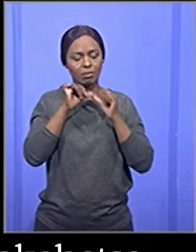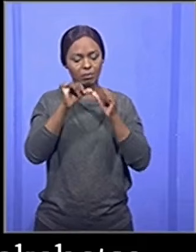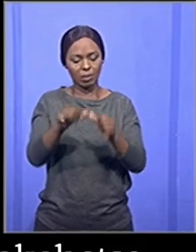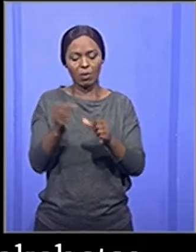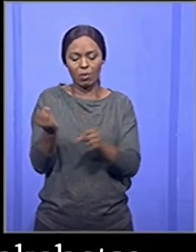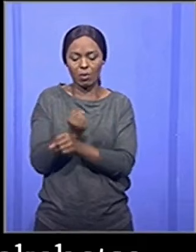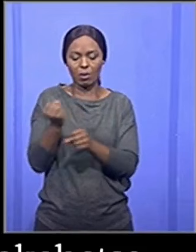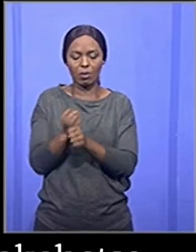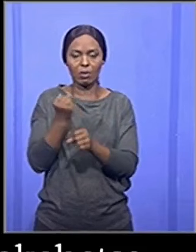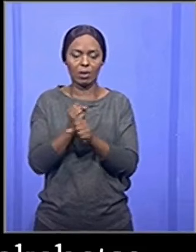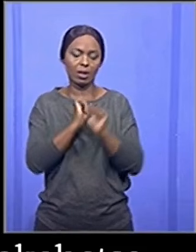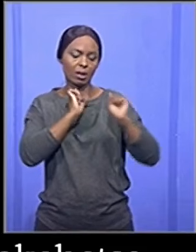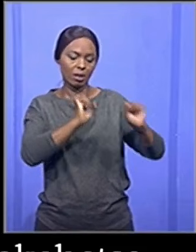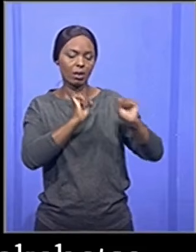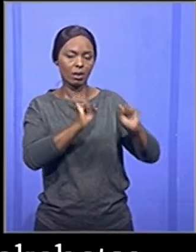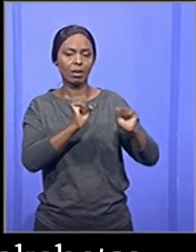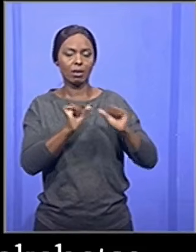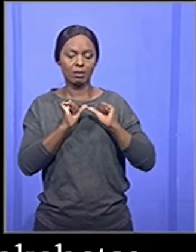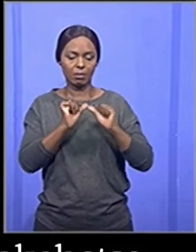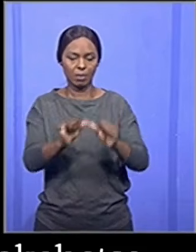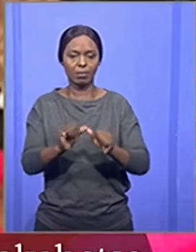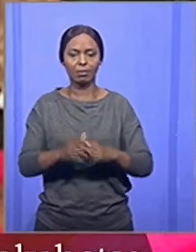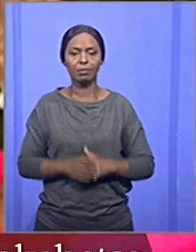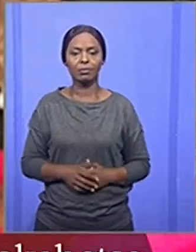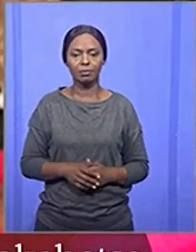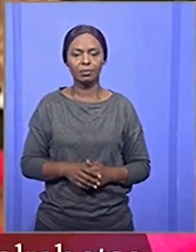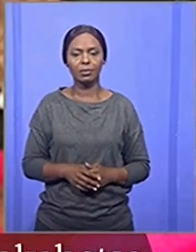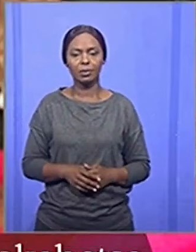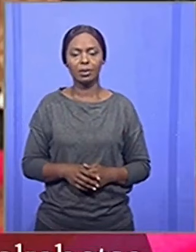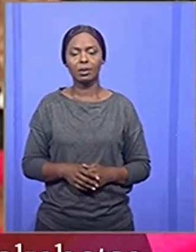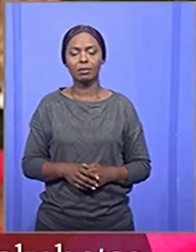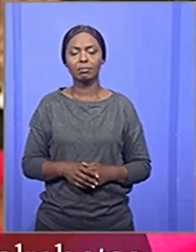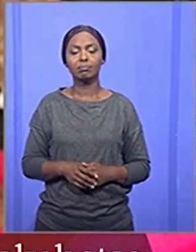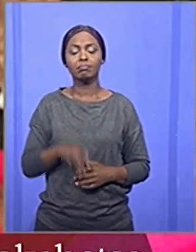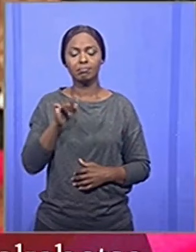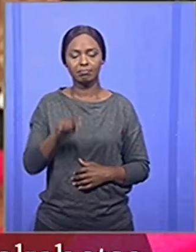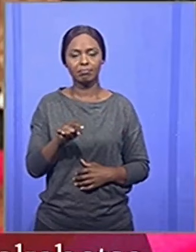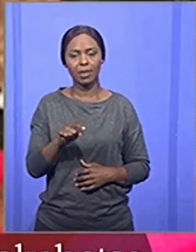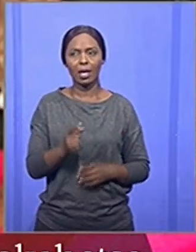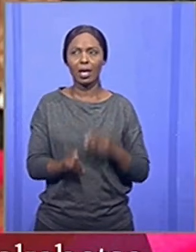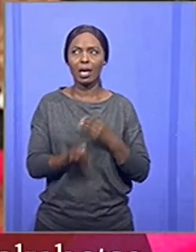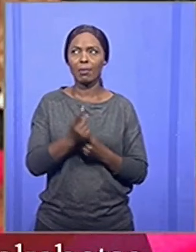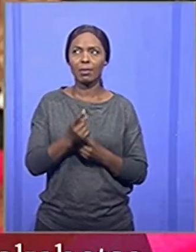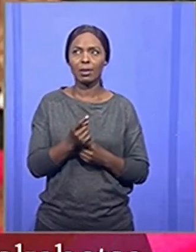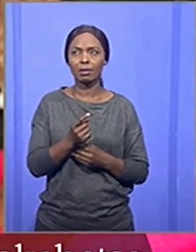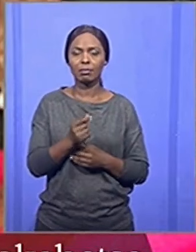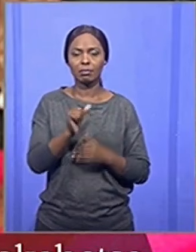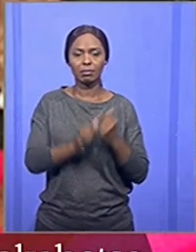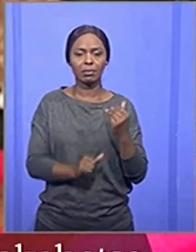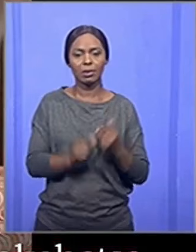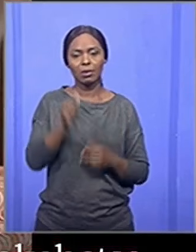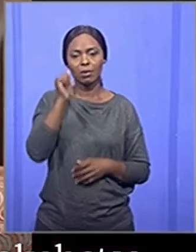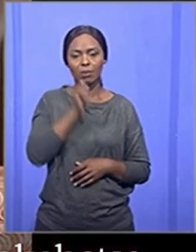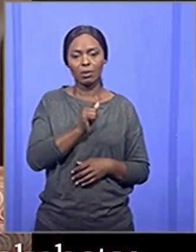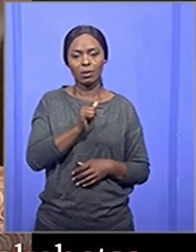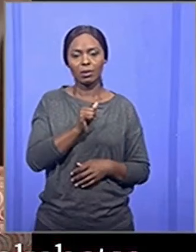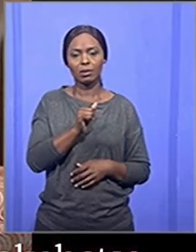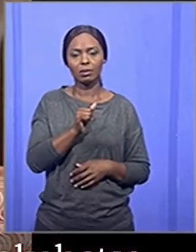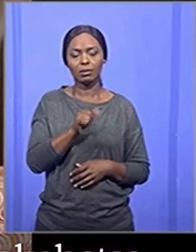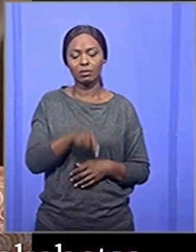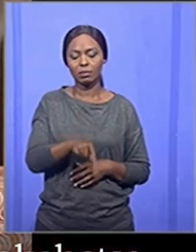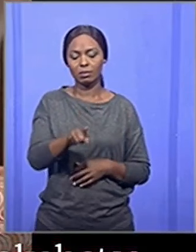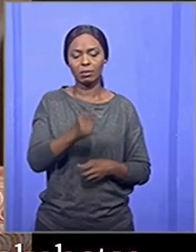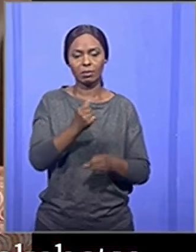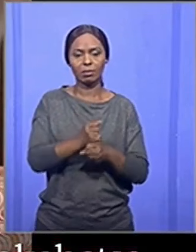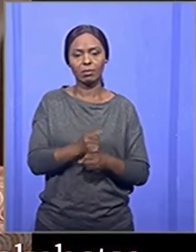mosebetsi ona wa ho lokisetsa mokete ona yena a le siile mme re shebile hore tla o tshwara ka kgwedi ya Phato e leng kgwedi ya ho